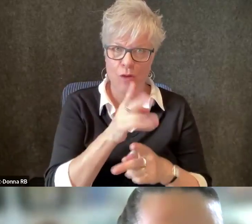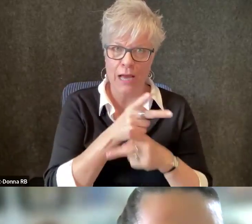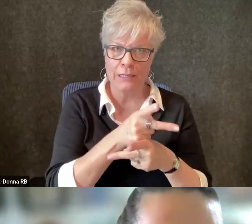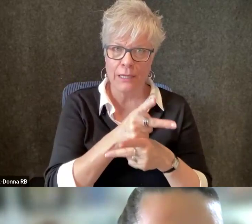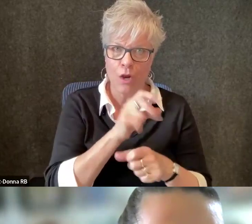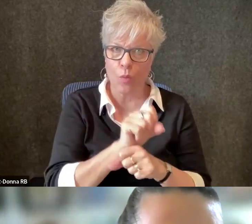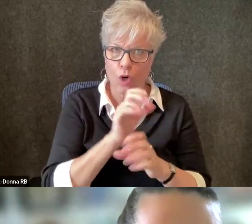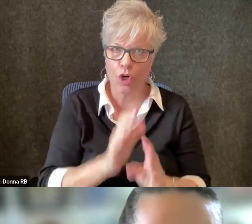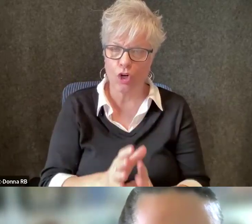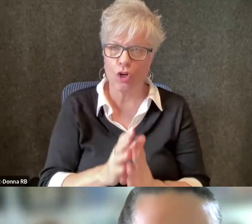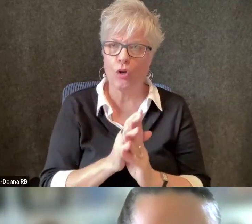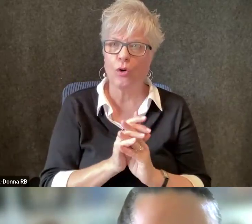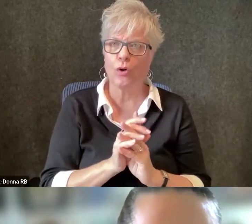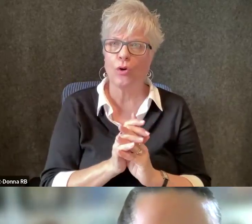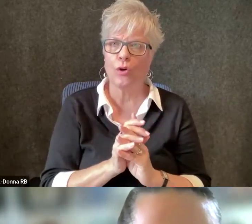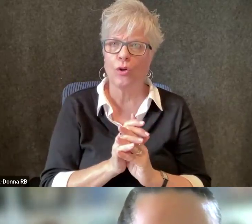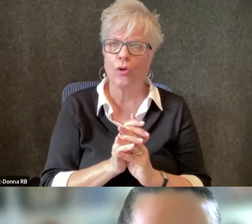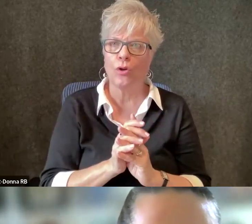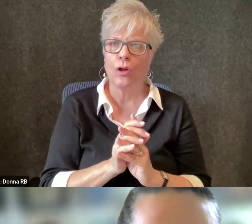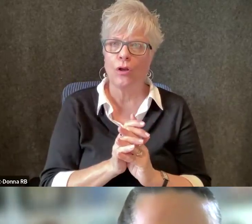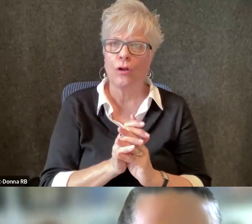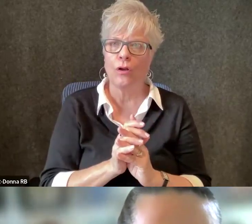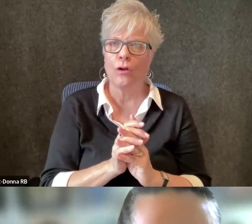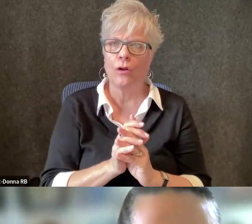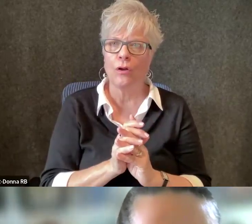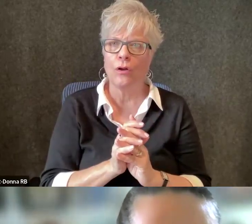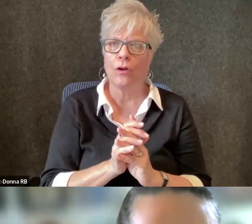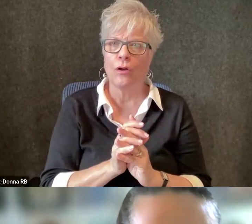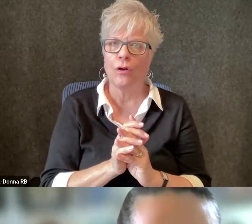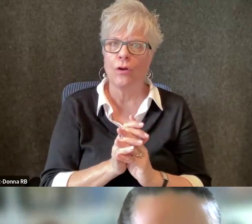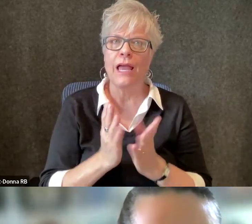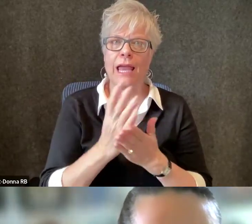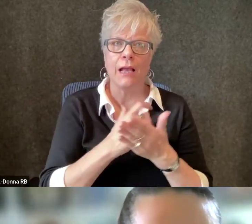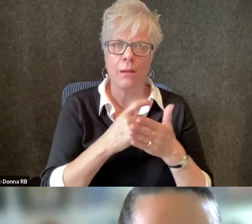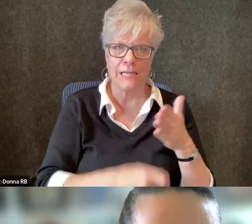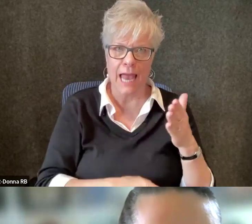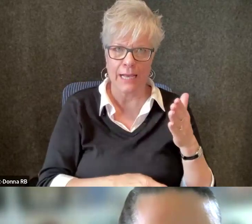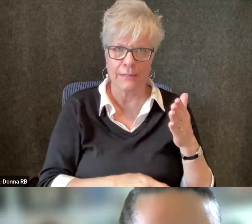worker, direct care professional tax, income tax